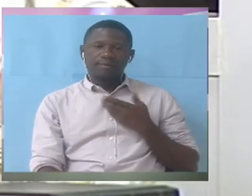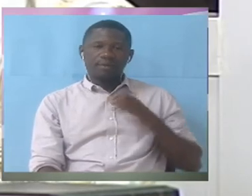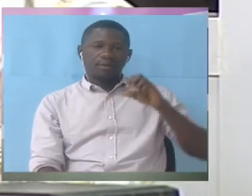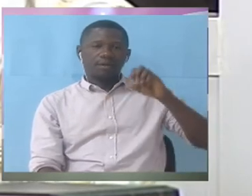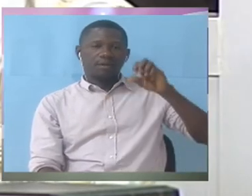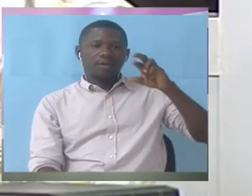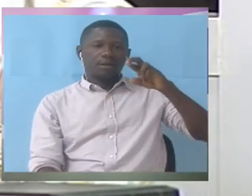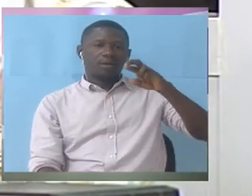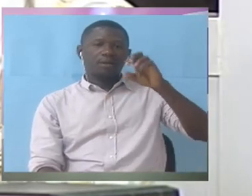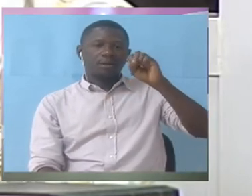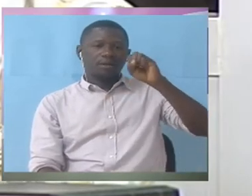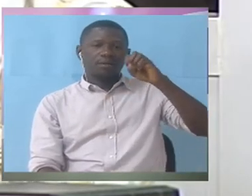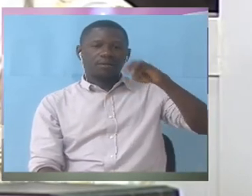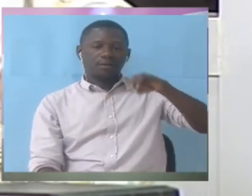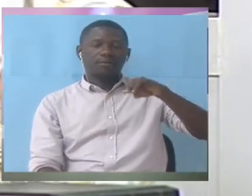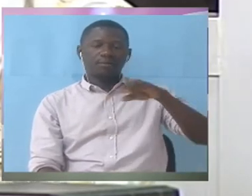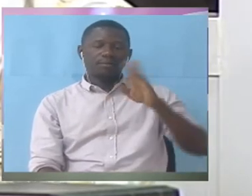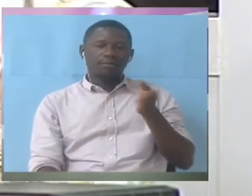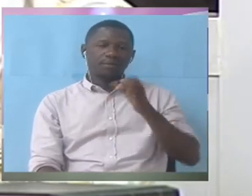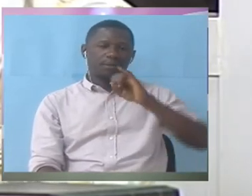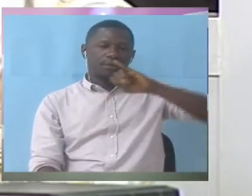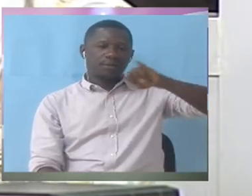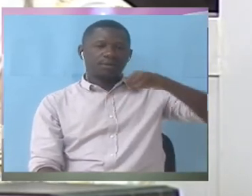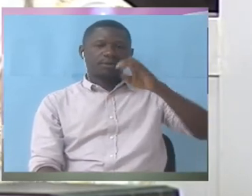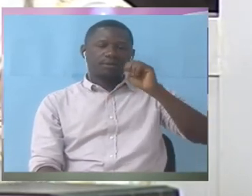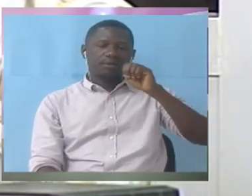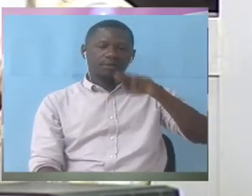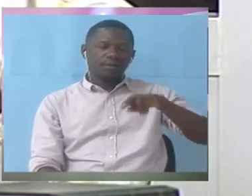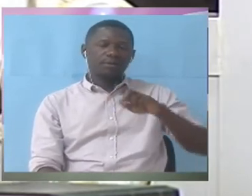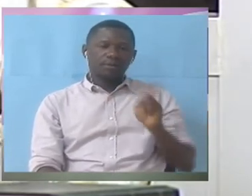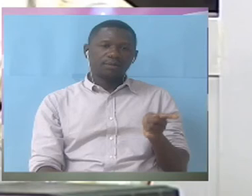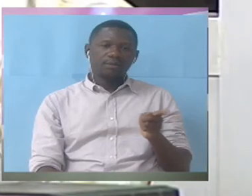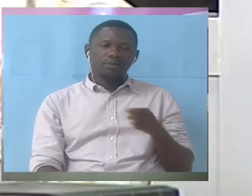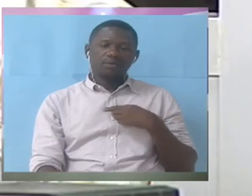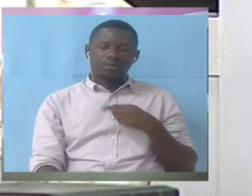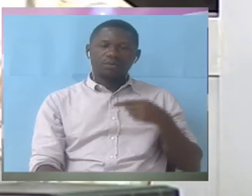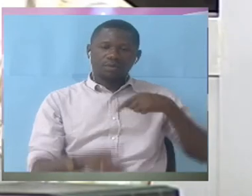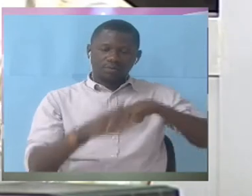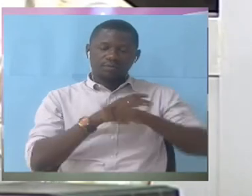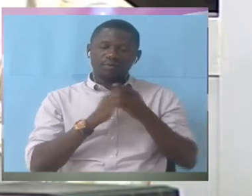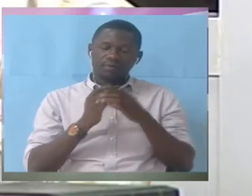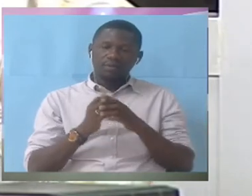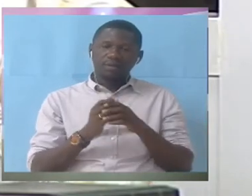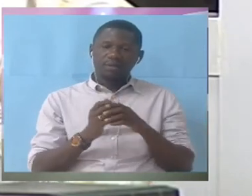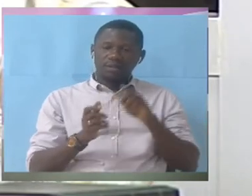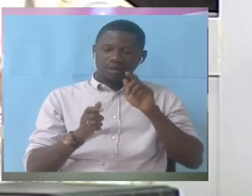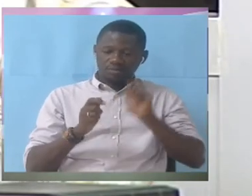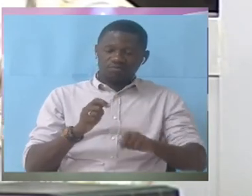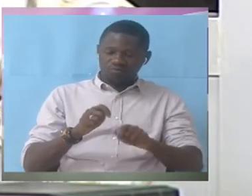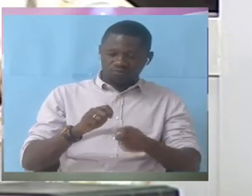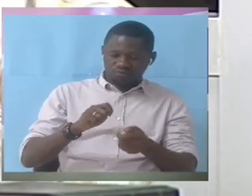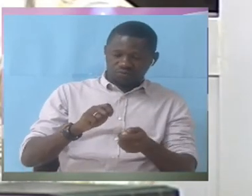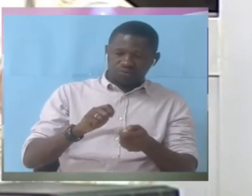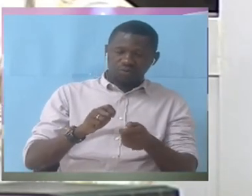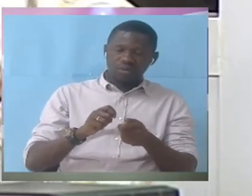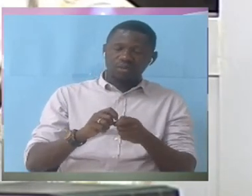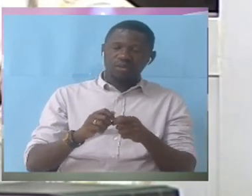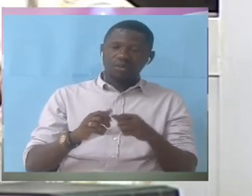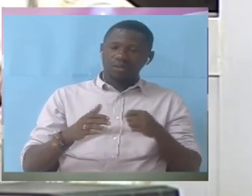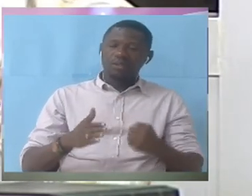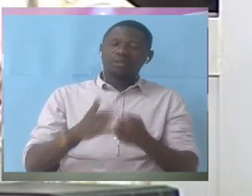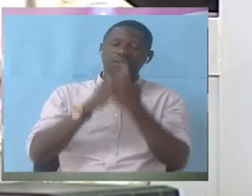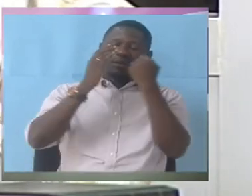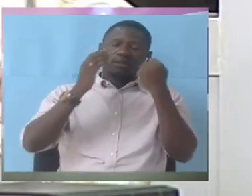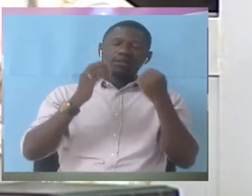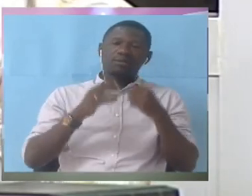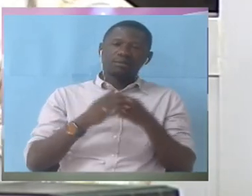RSM Jeng who was involved in a ghastly accident and had to be taken to UK. RSM Jeng amon na accident ñu